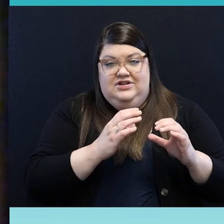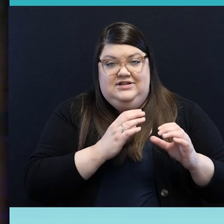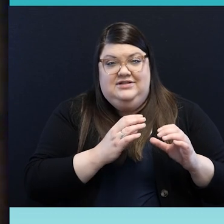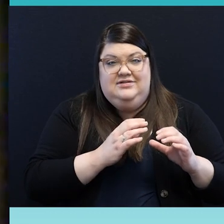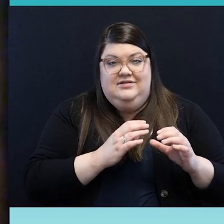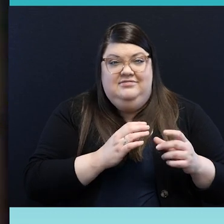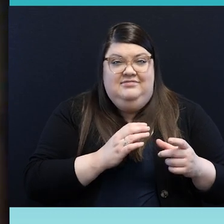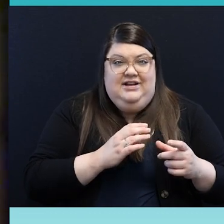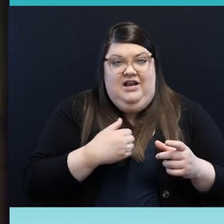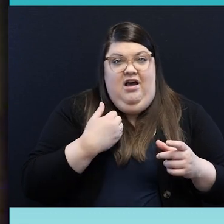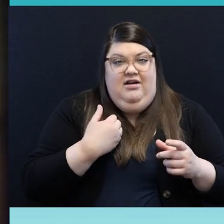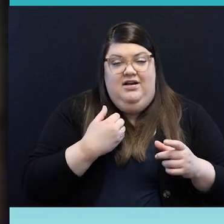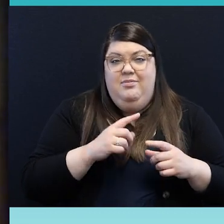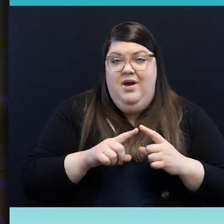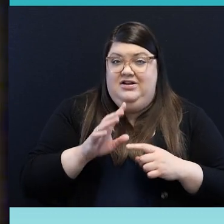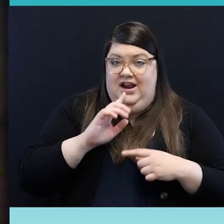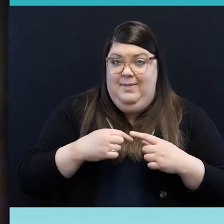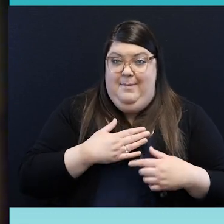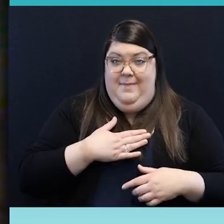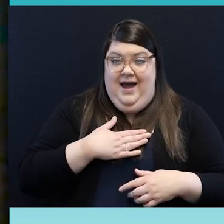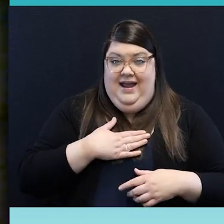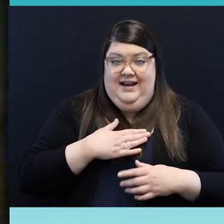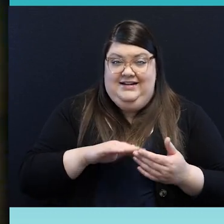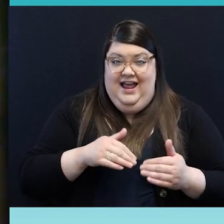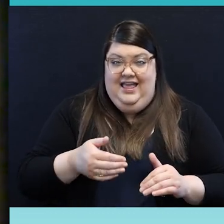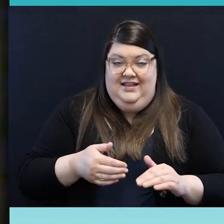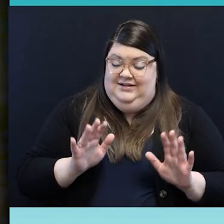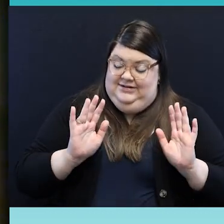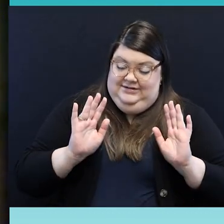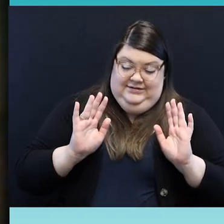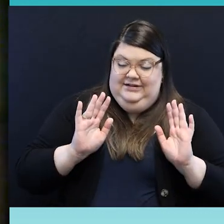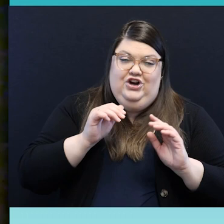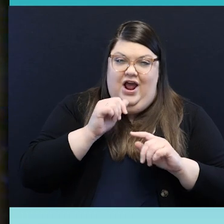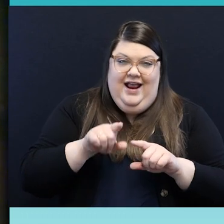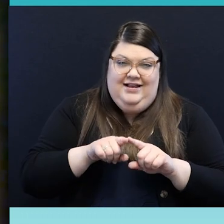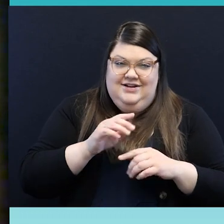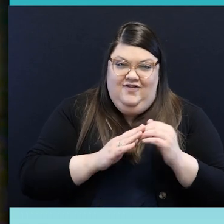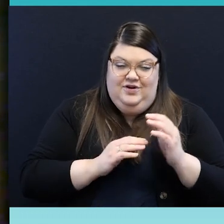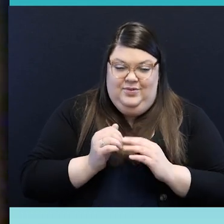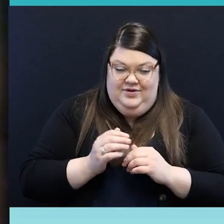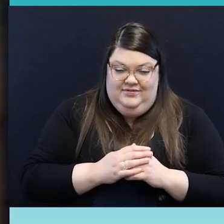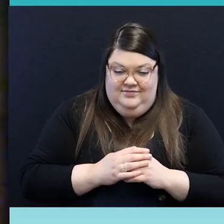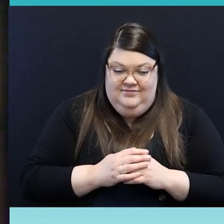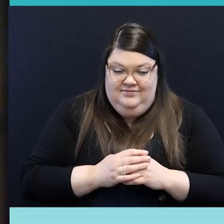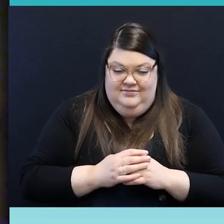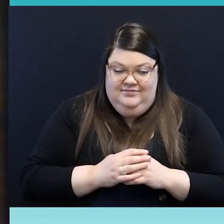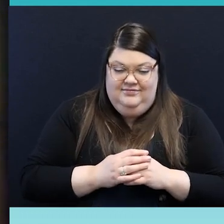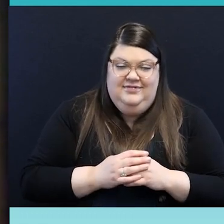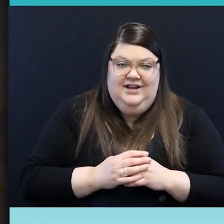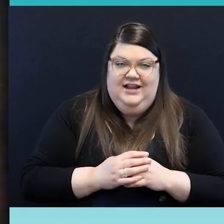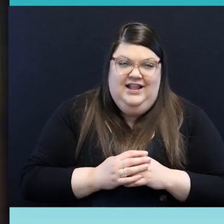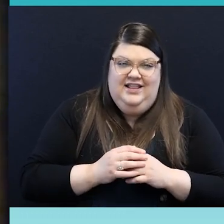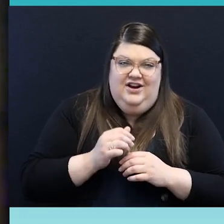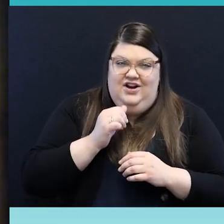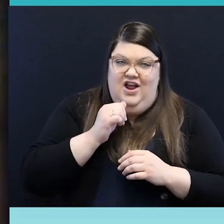to talking about my death, they're not as comfortable. They're not as